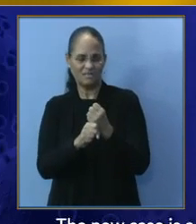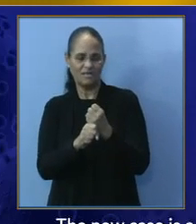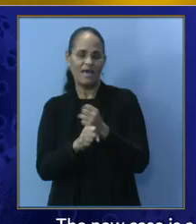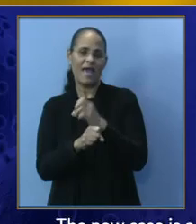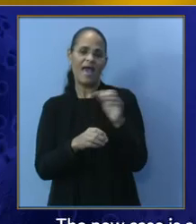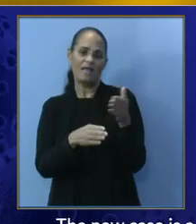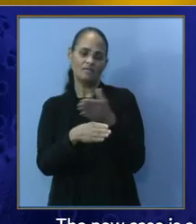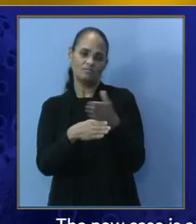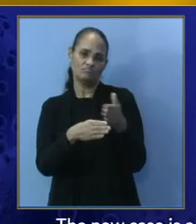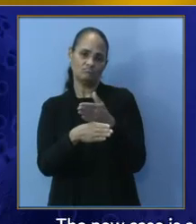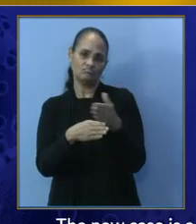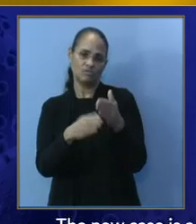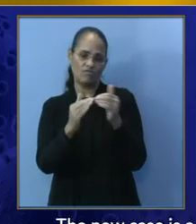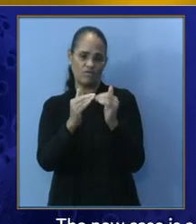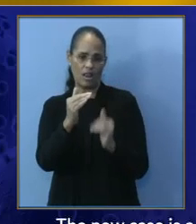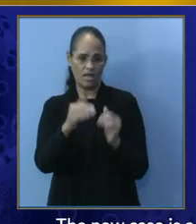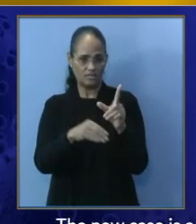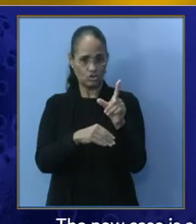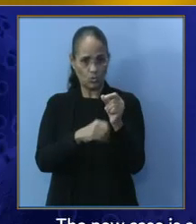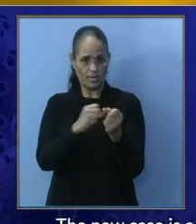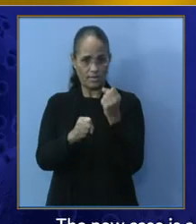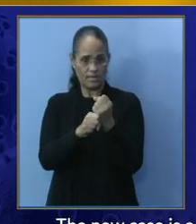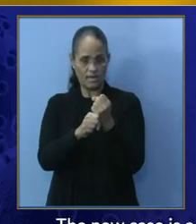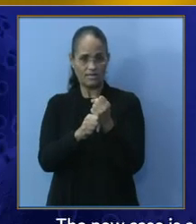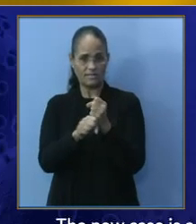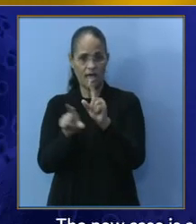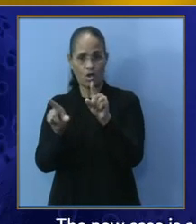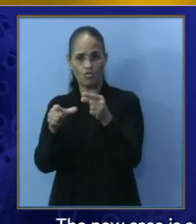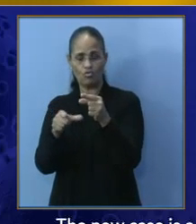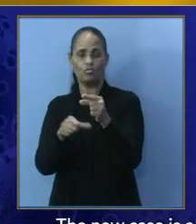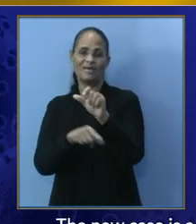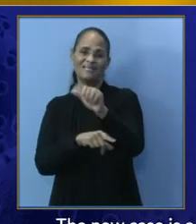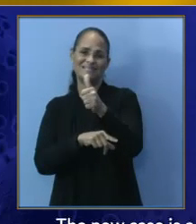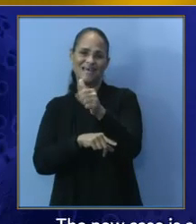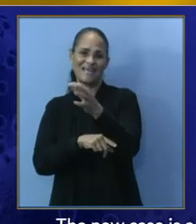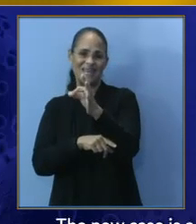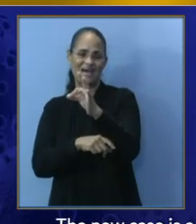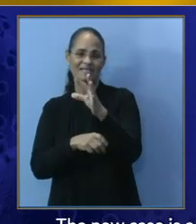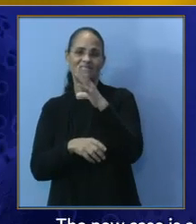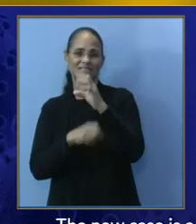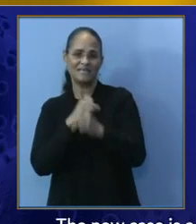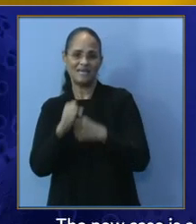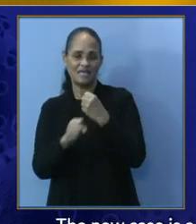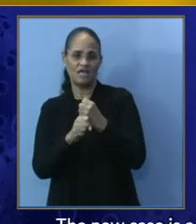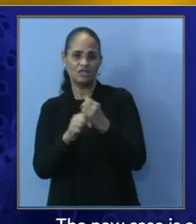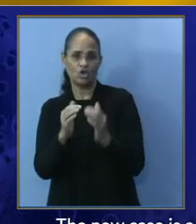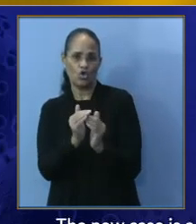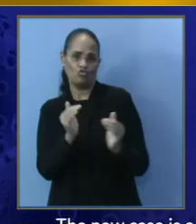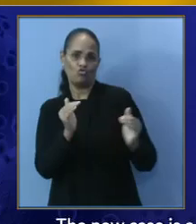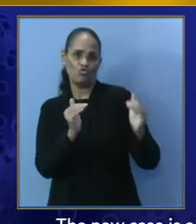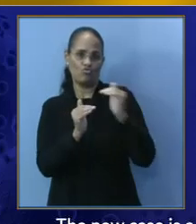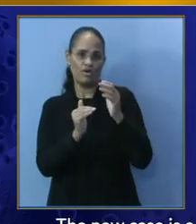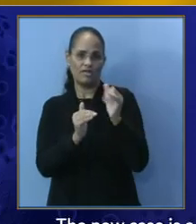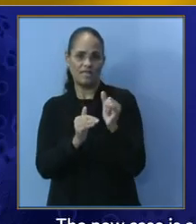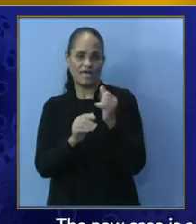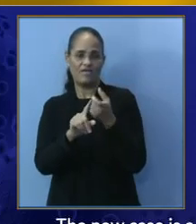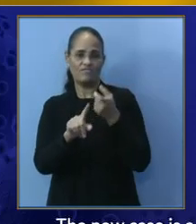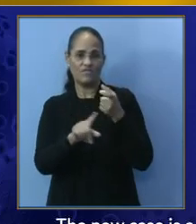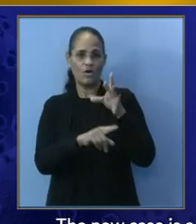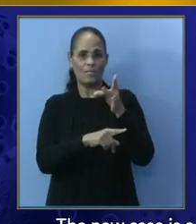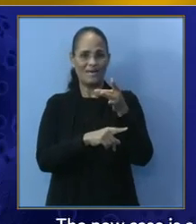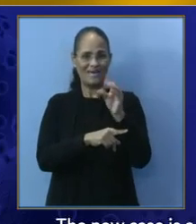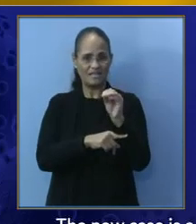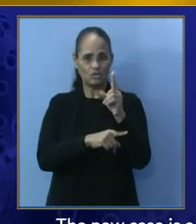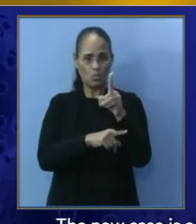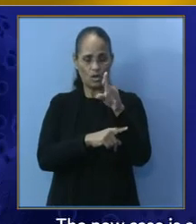age range from less than 20 years, and that age group is from 10 to 19 years, to greater than 80 years, and that age group is from 80 to